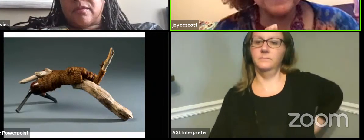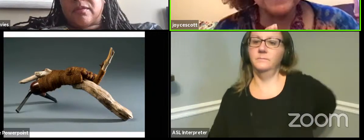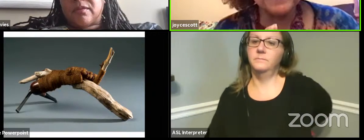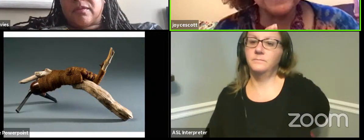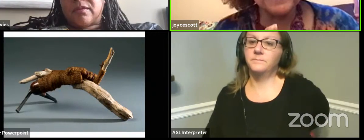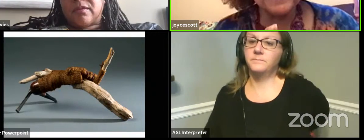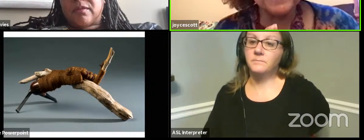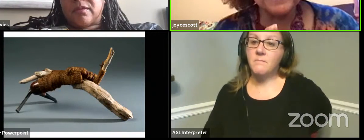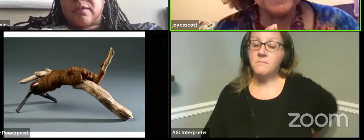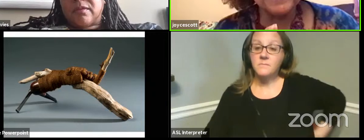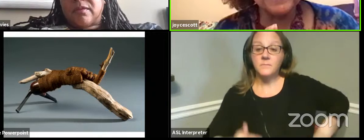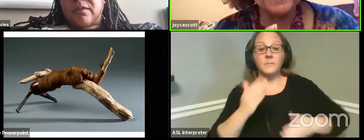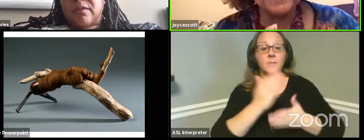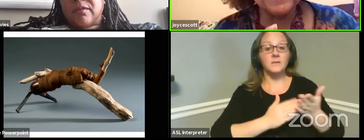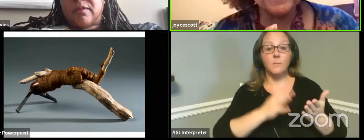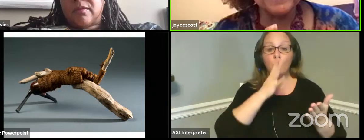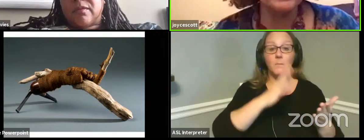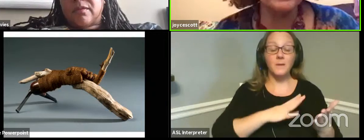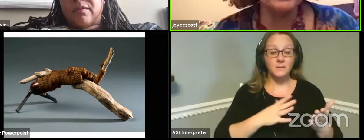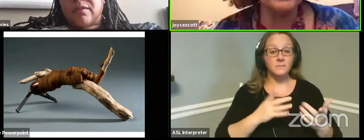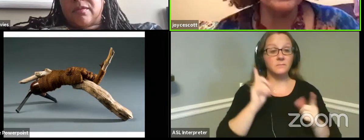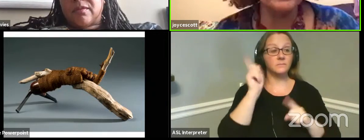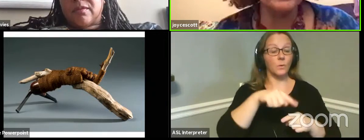Some women go out and they gather wood.